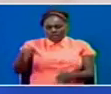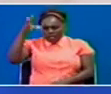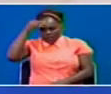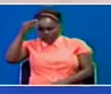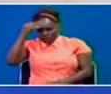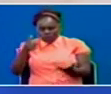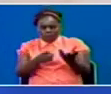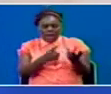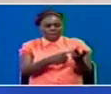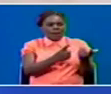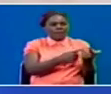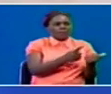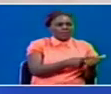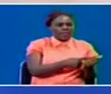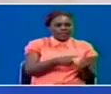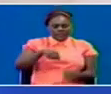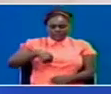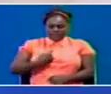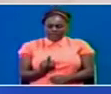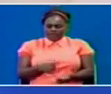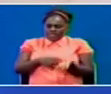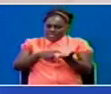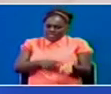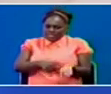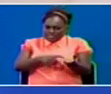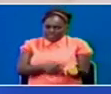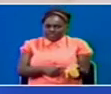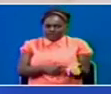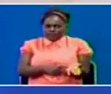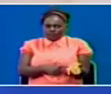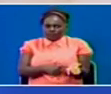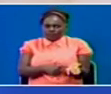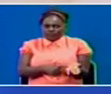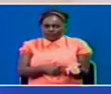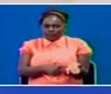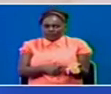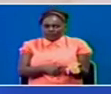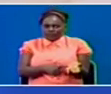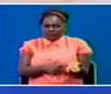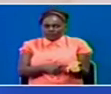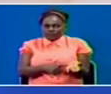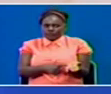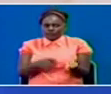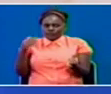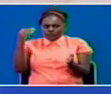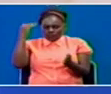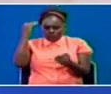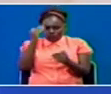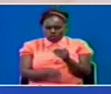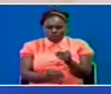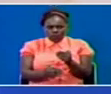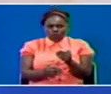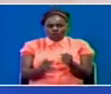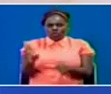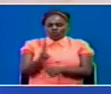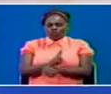data, we are now going to insist that we cease using index numbers.